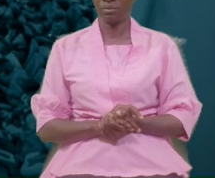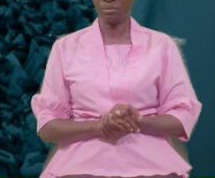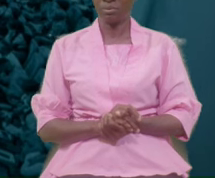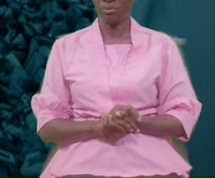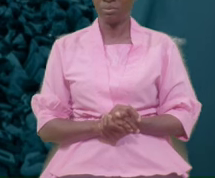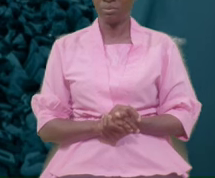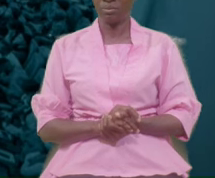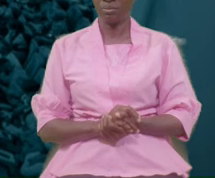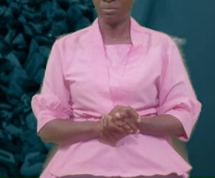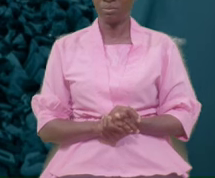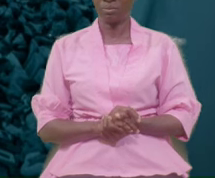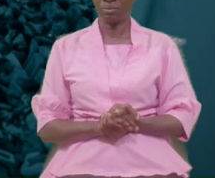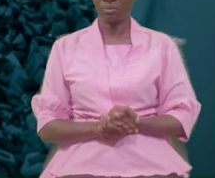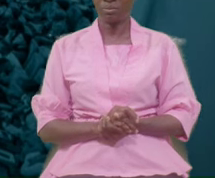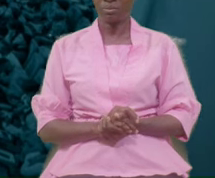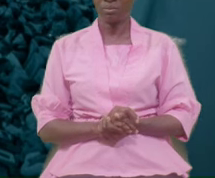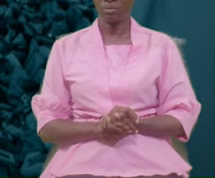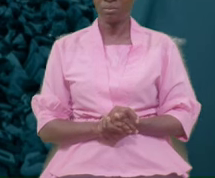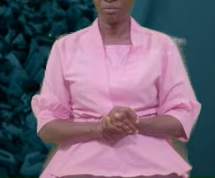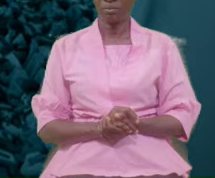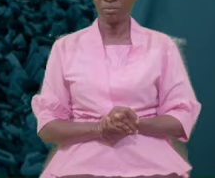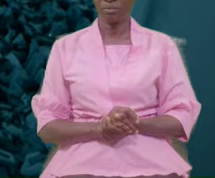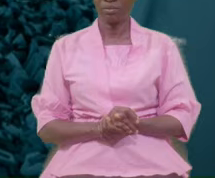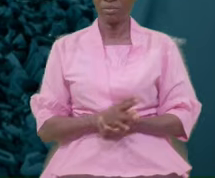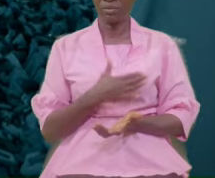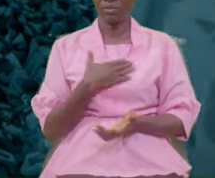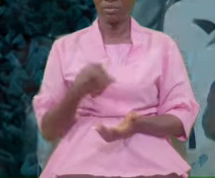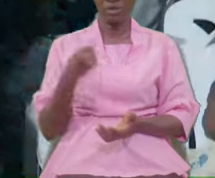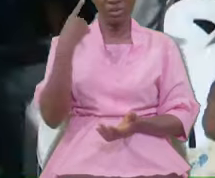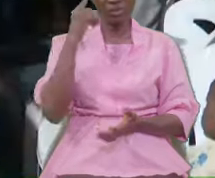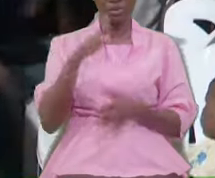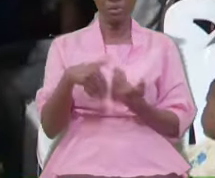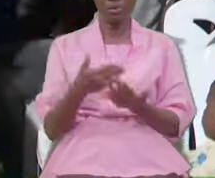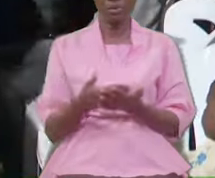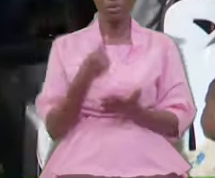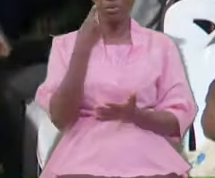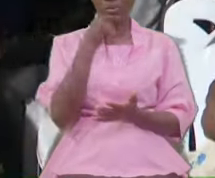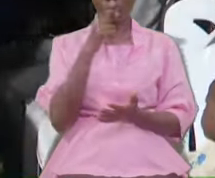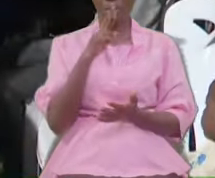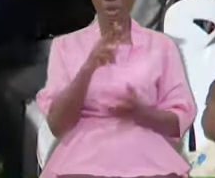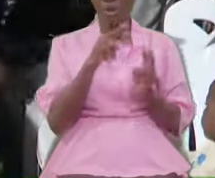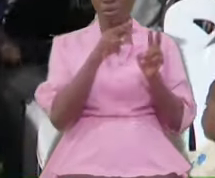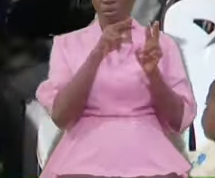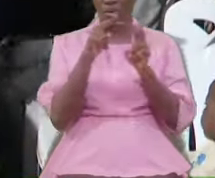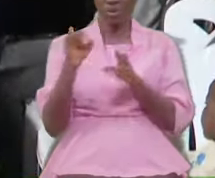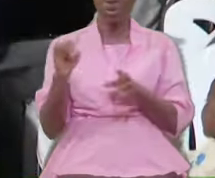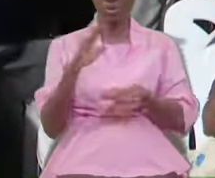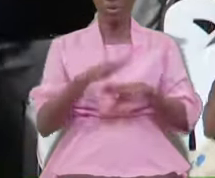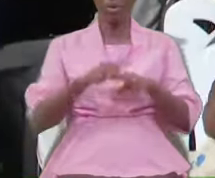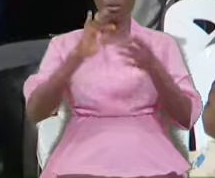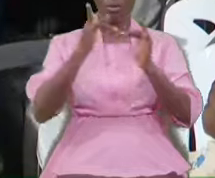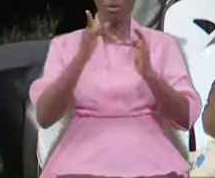auditorium and for all who are watching online and you given your life to